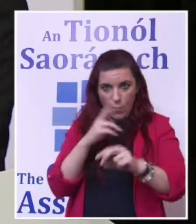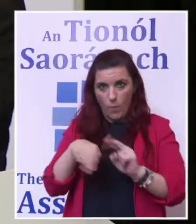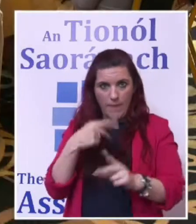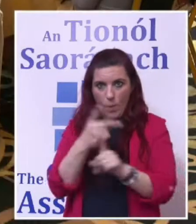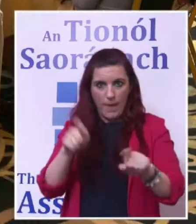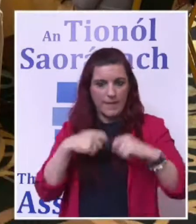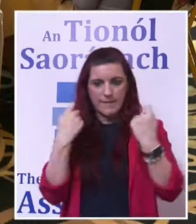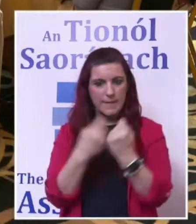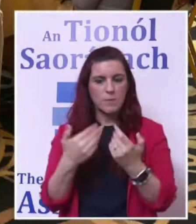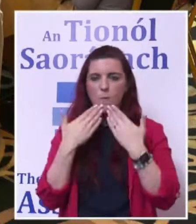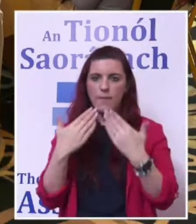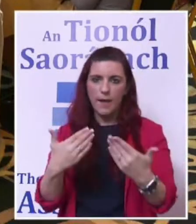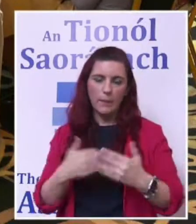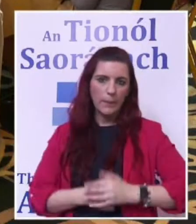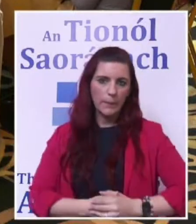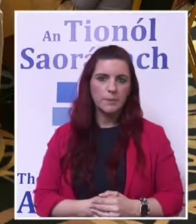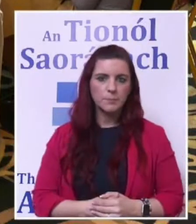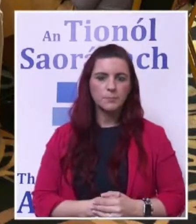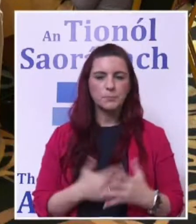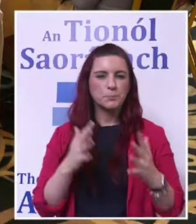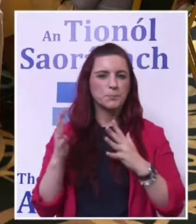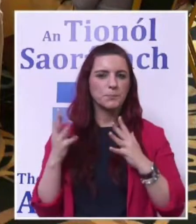applause.